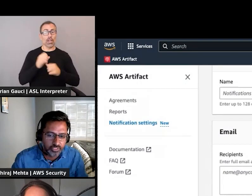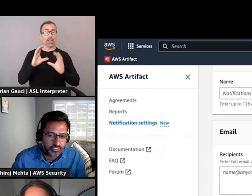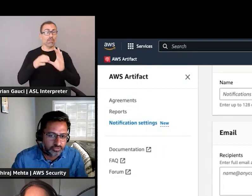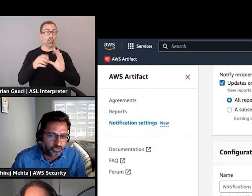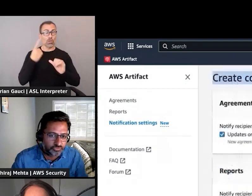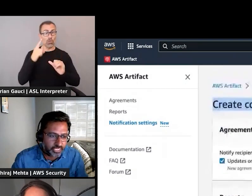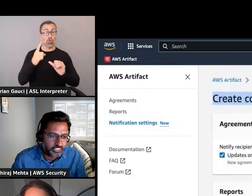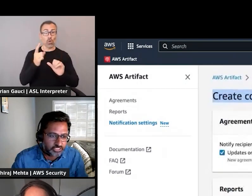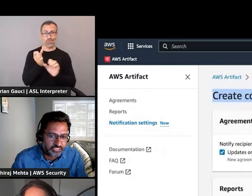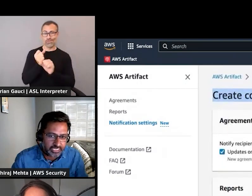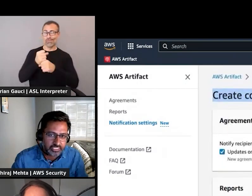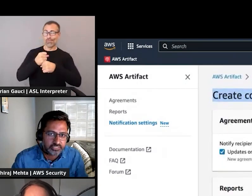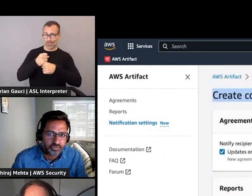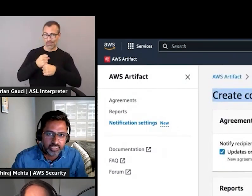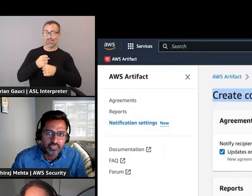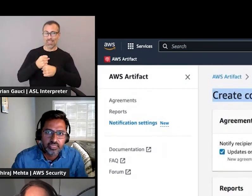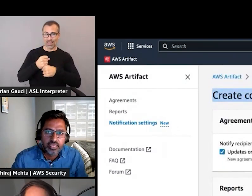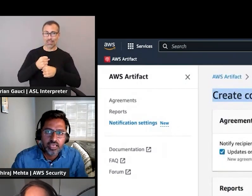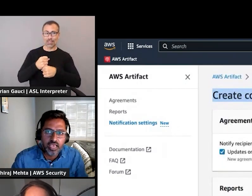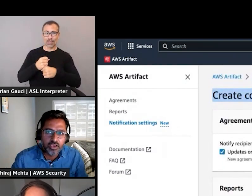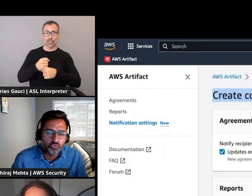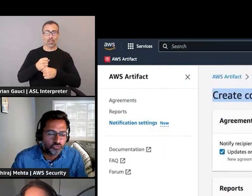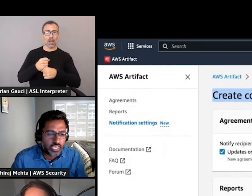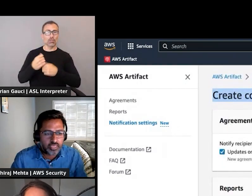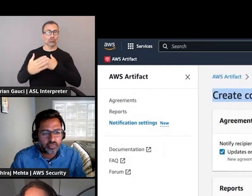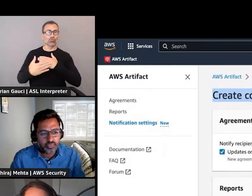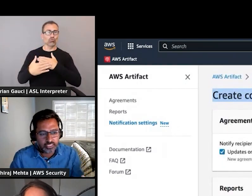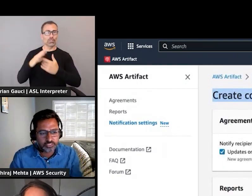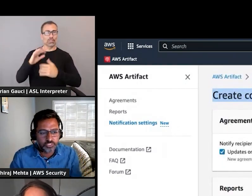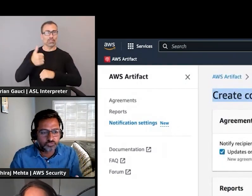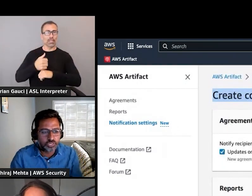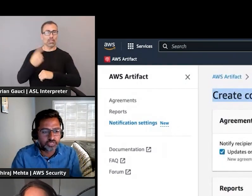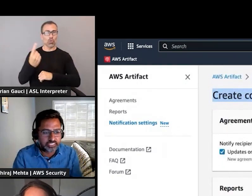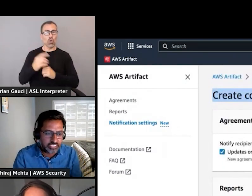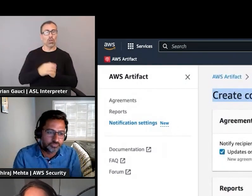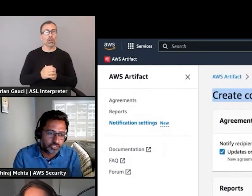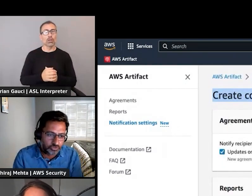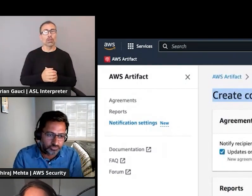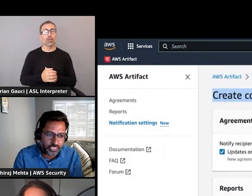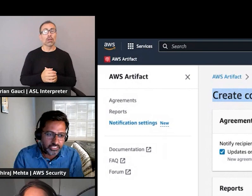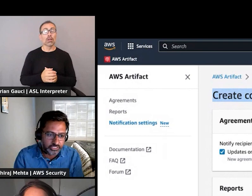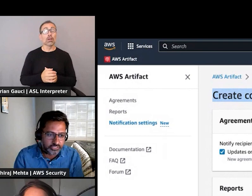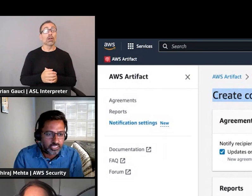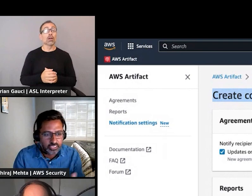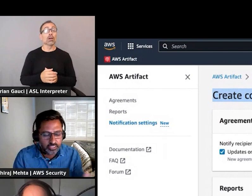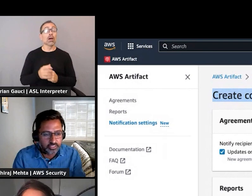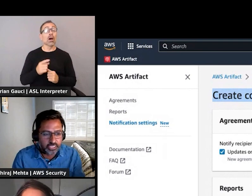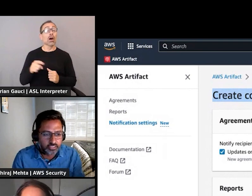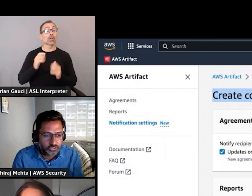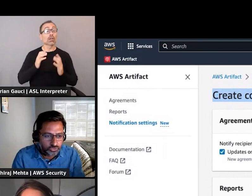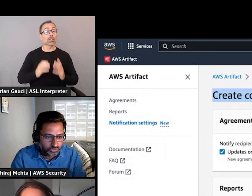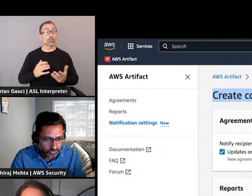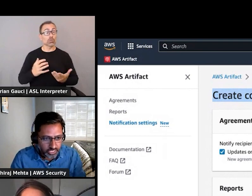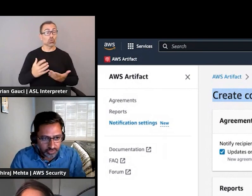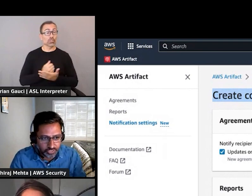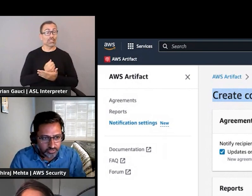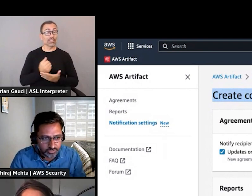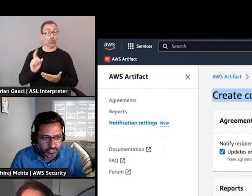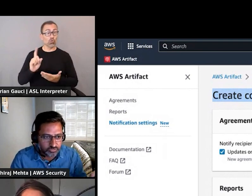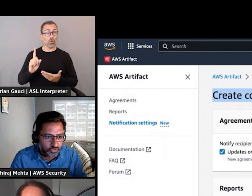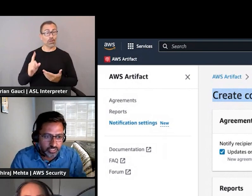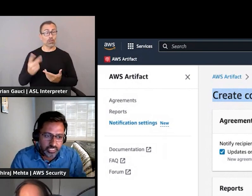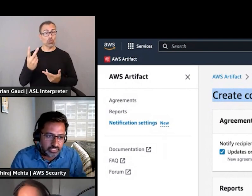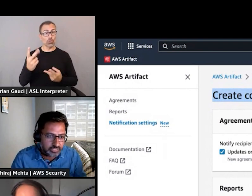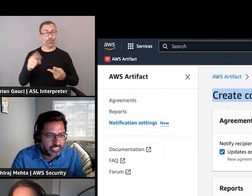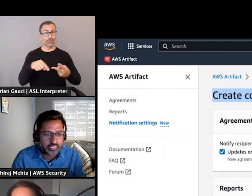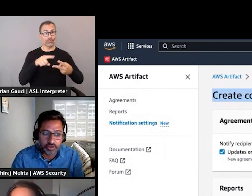the notification Yeah. settings, right? Where customers will receive the notifications, there are two avenues,